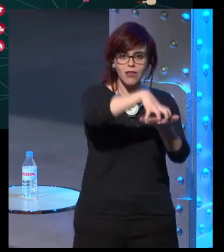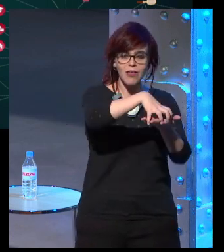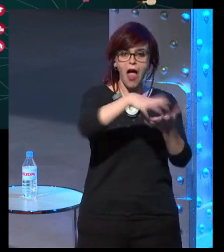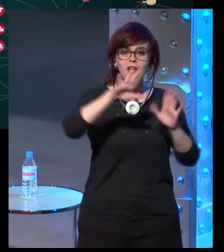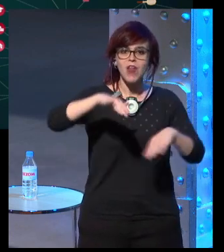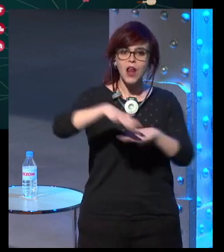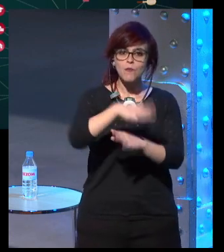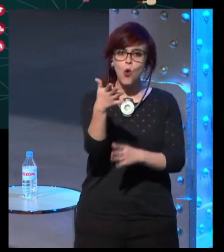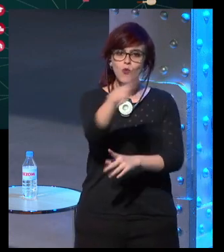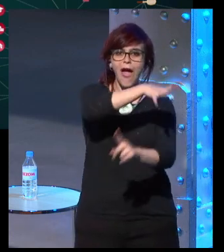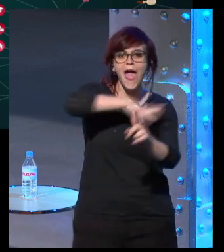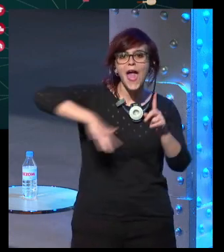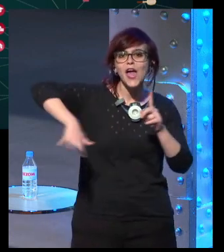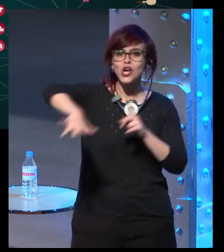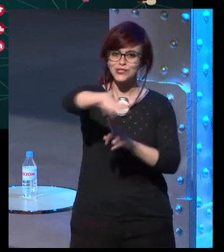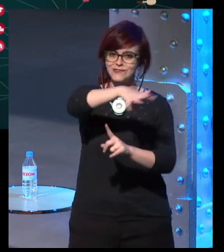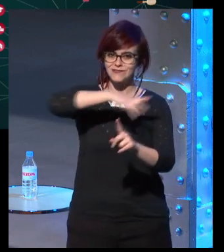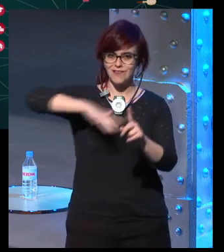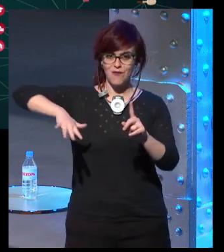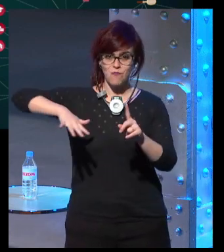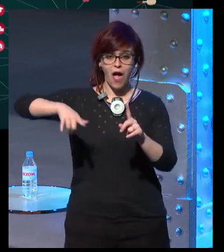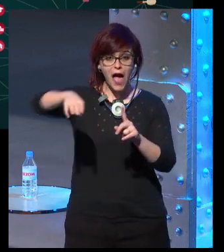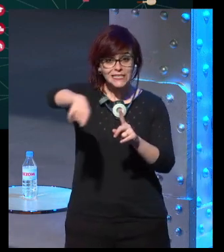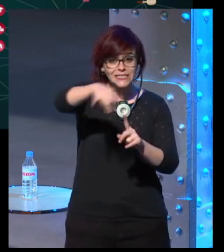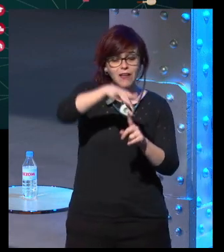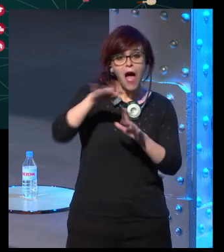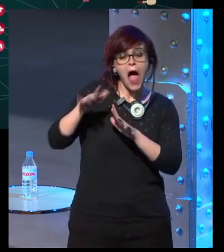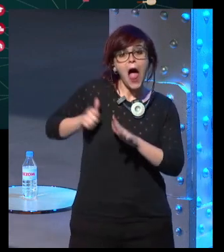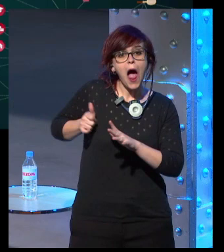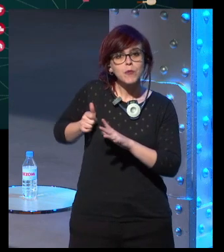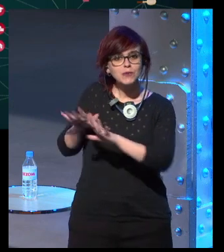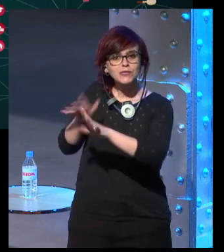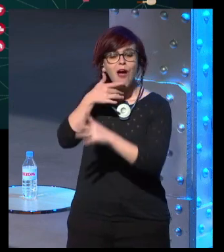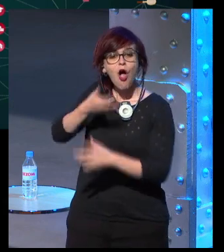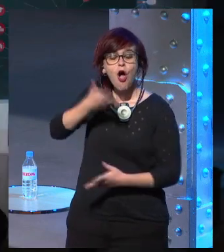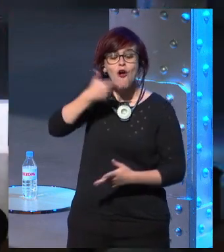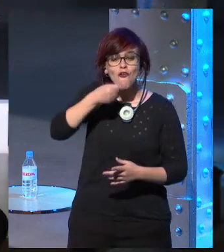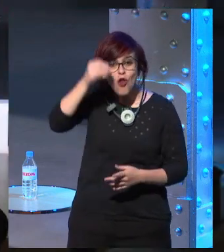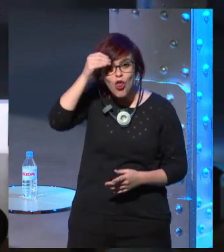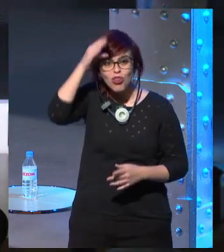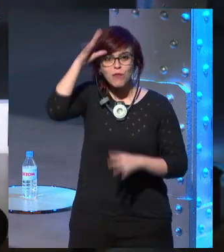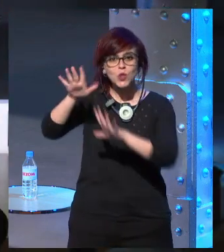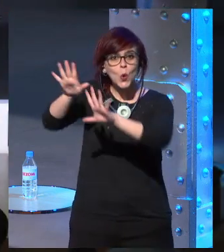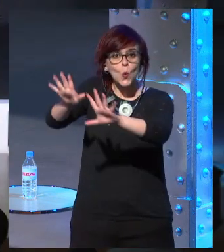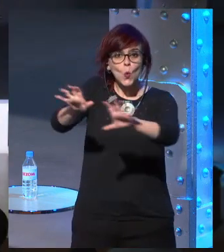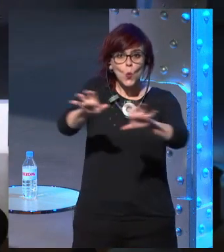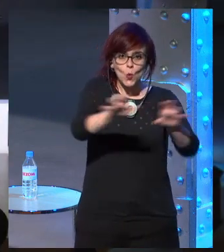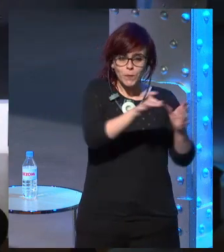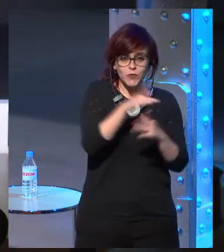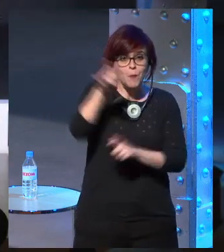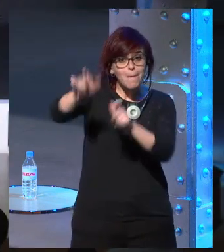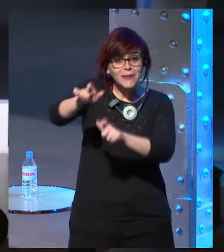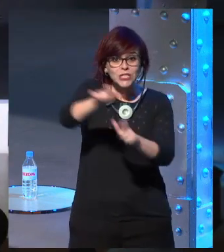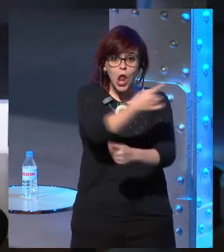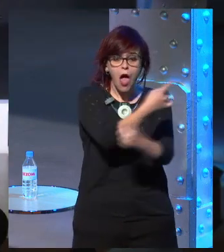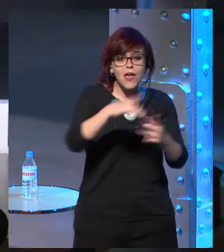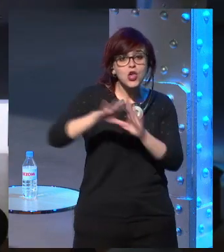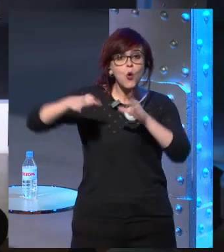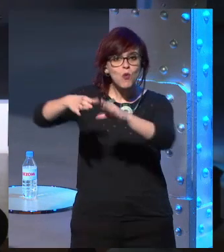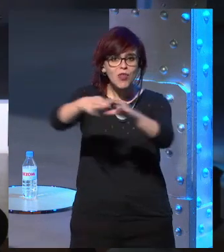that takes advantage of all of the learning abundance that lives in you, in our communities, in our